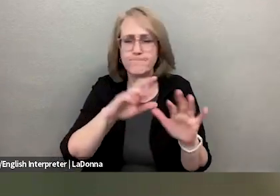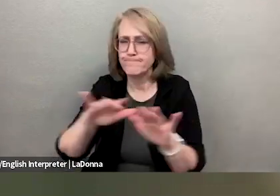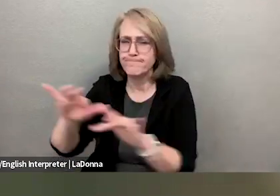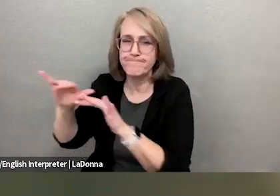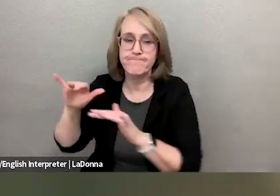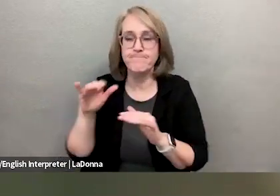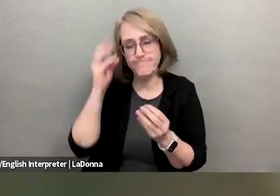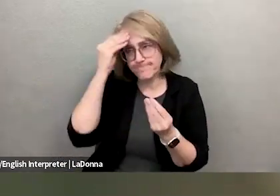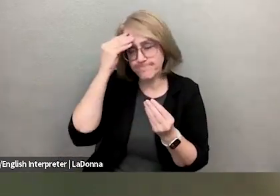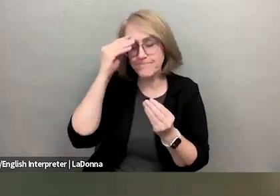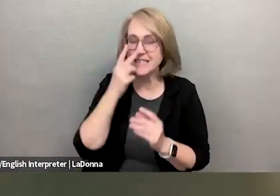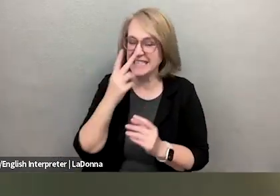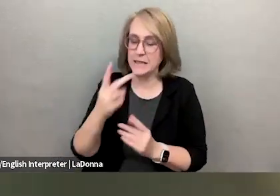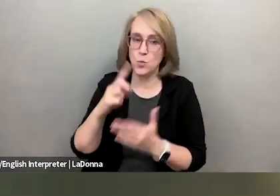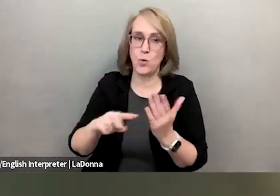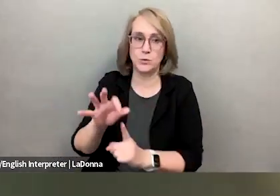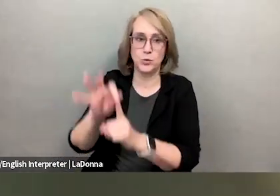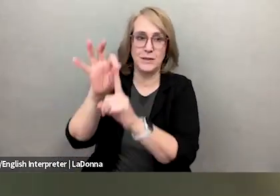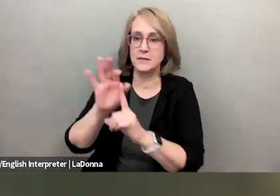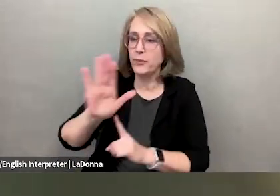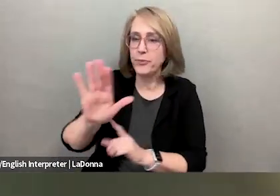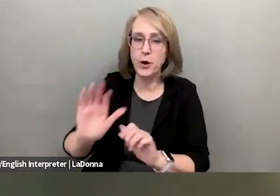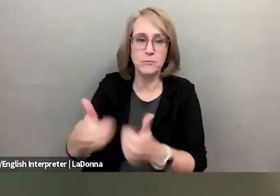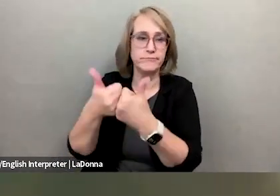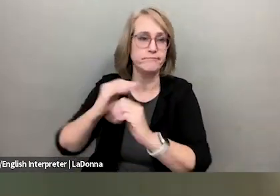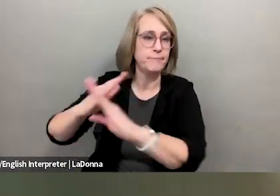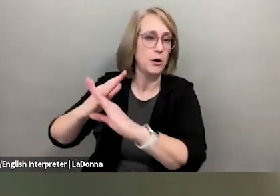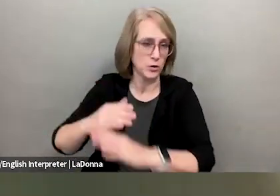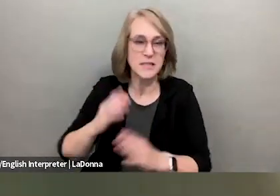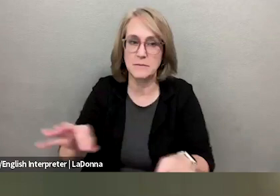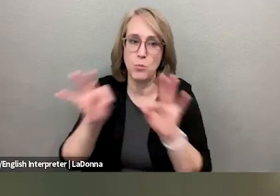think looking at the uniqueness of those barriers will be relevant.